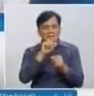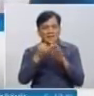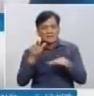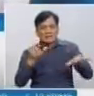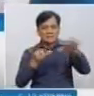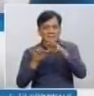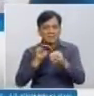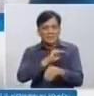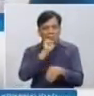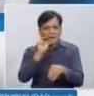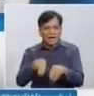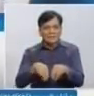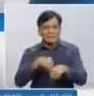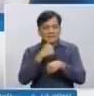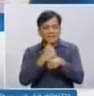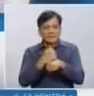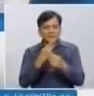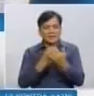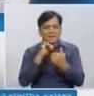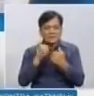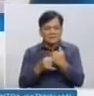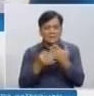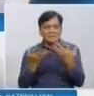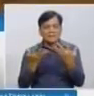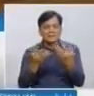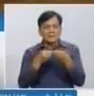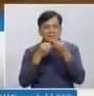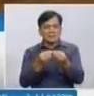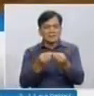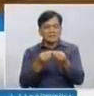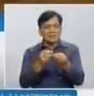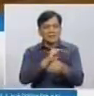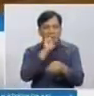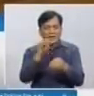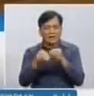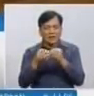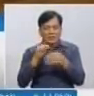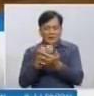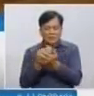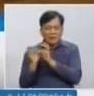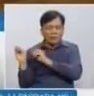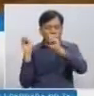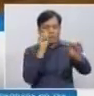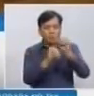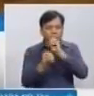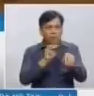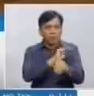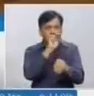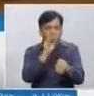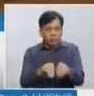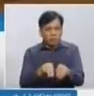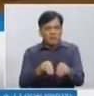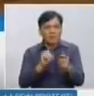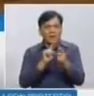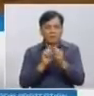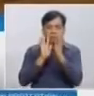to fund national projects primarily in the Metro Manila area, leaving a pittance